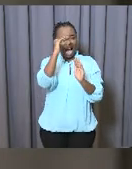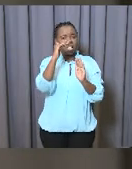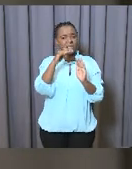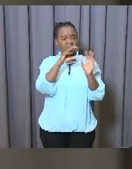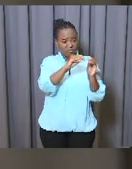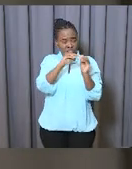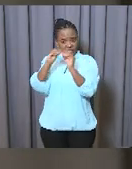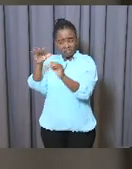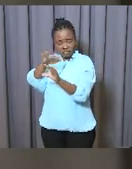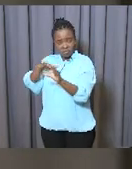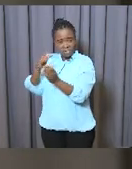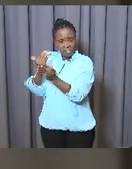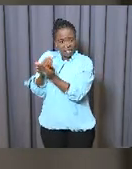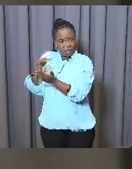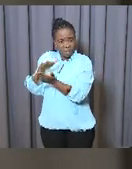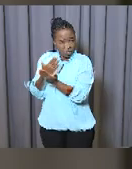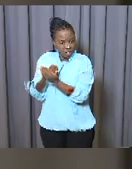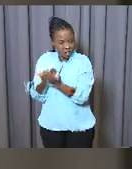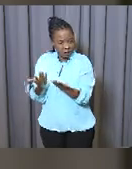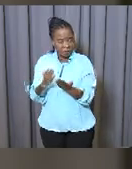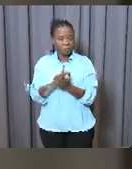another quarantine site? Okay.